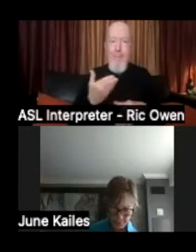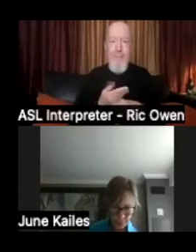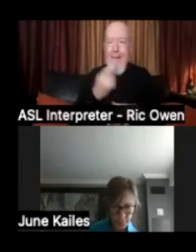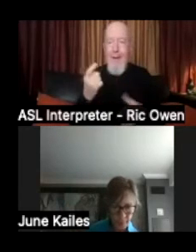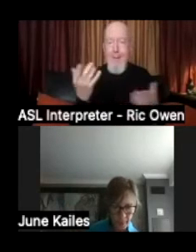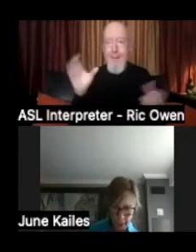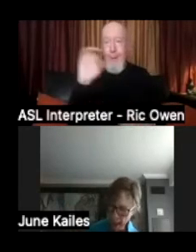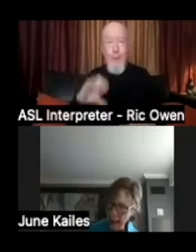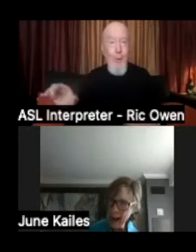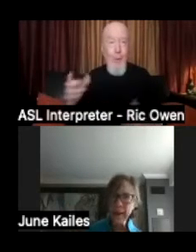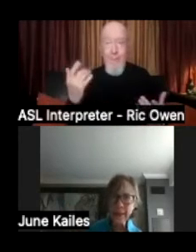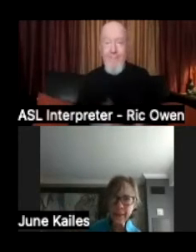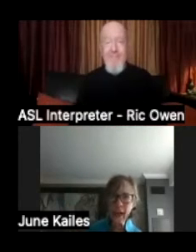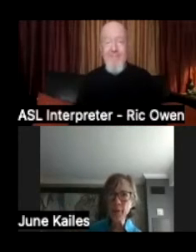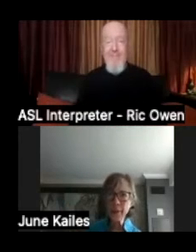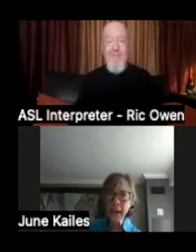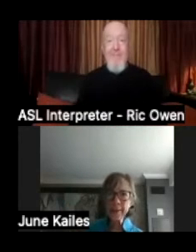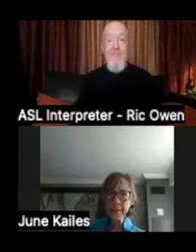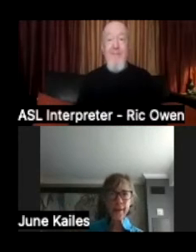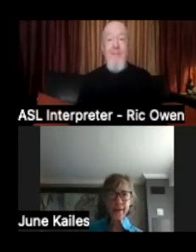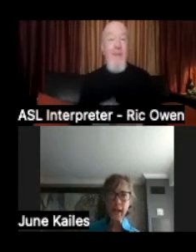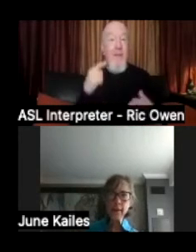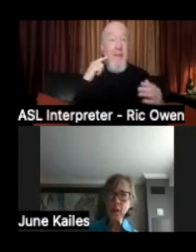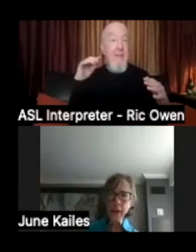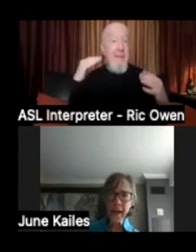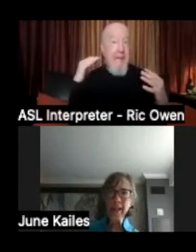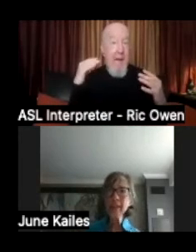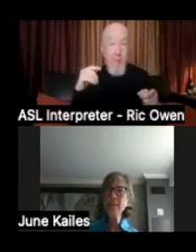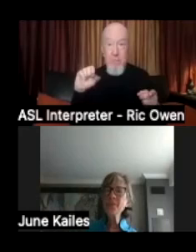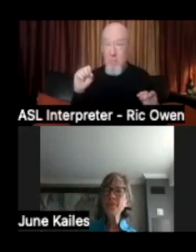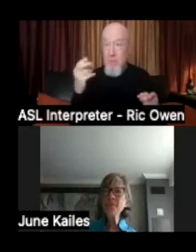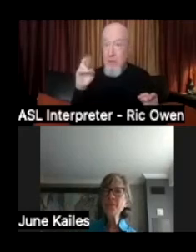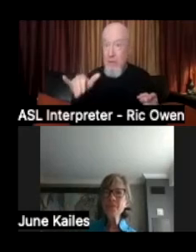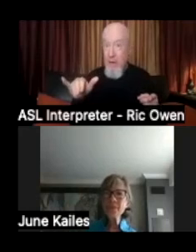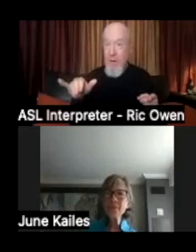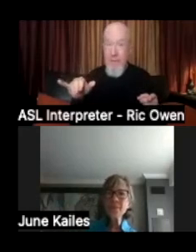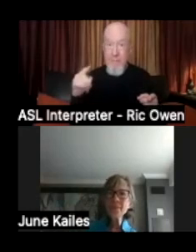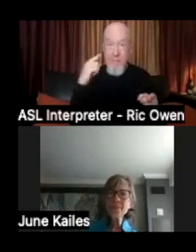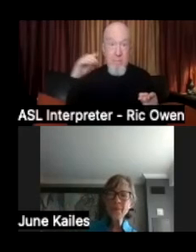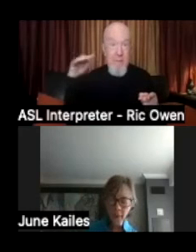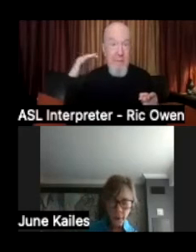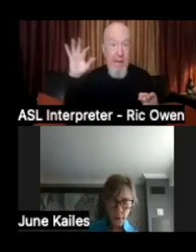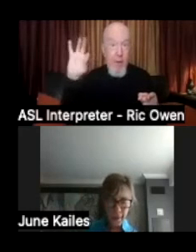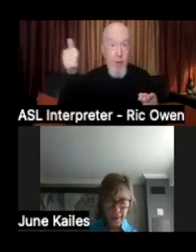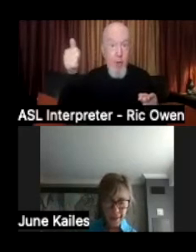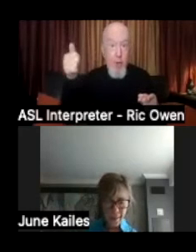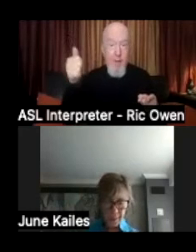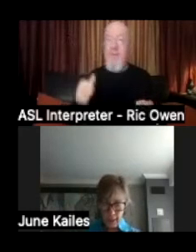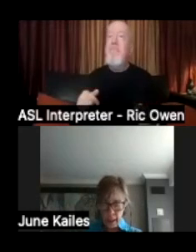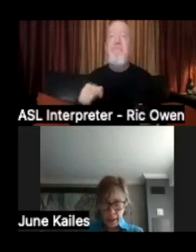us. And the sound check, Sherry, sound is okay? Perfect. Thank